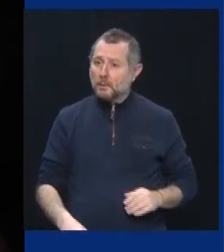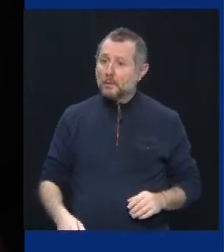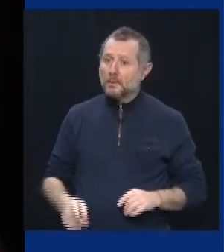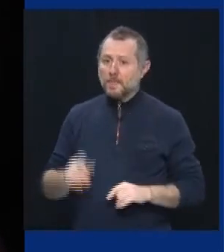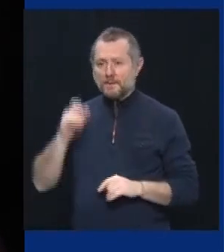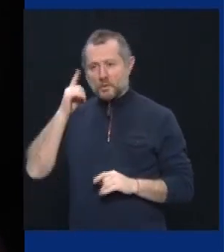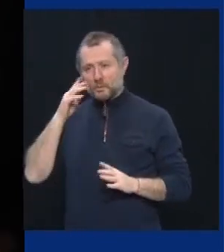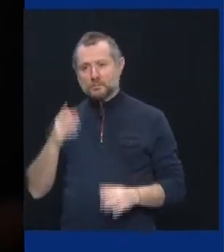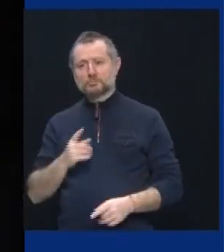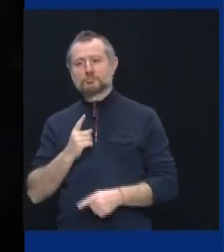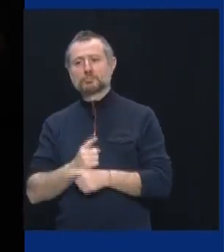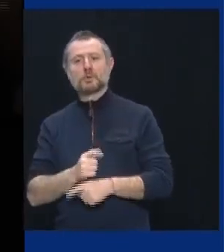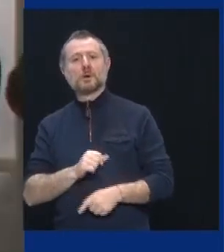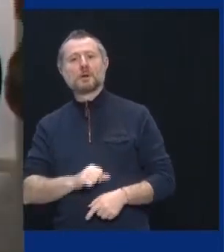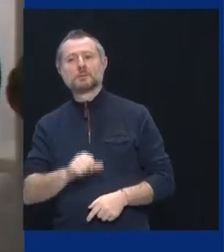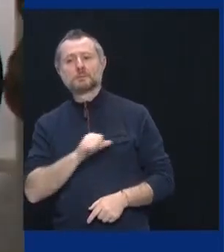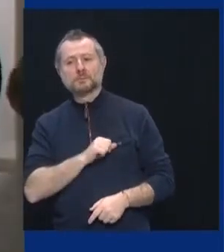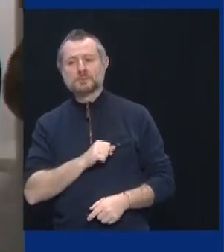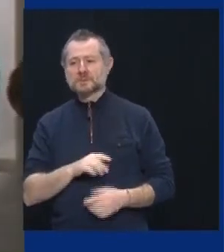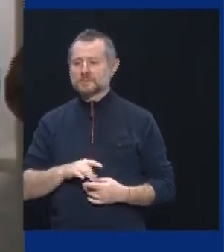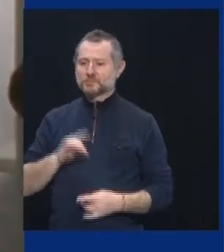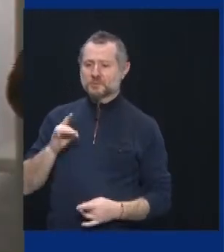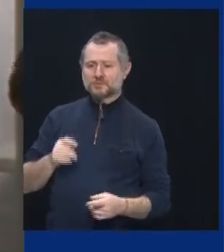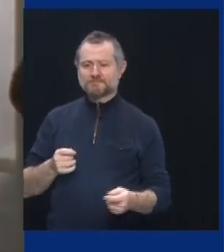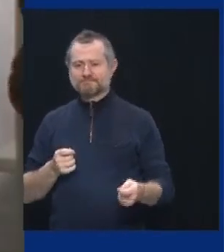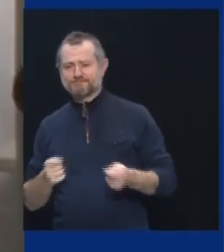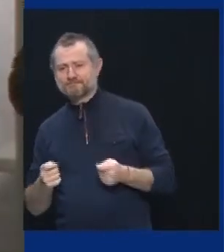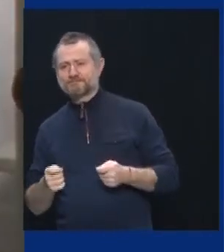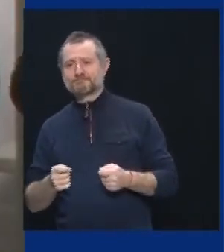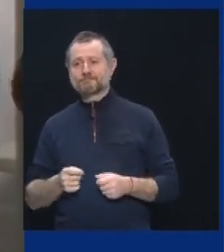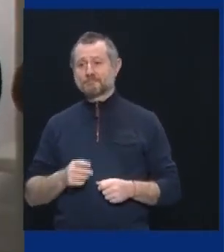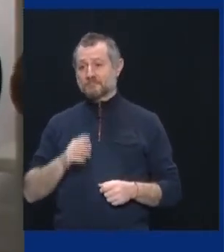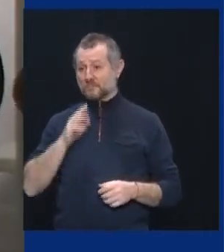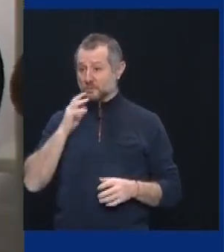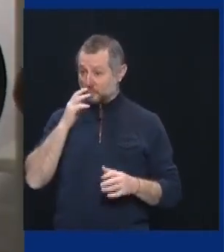you to know that this is just one more obstacle.